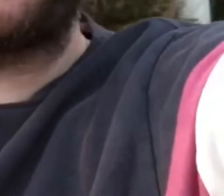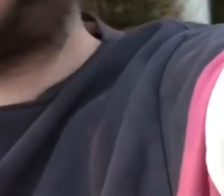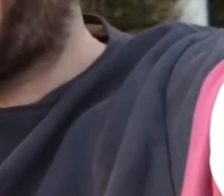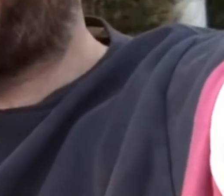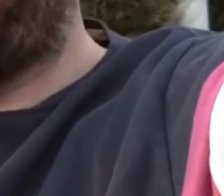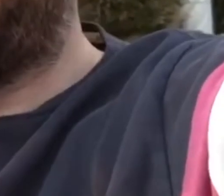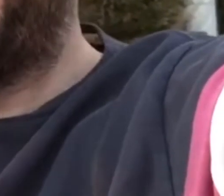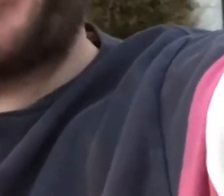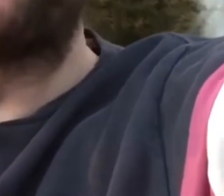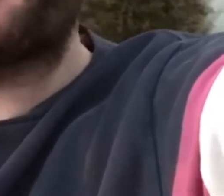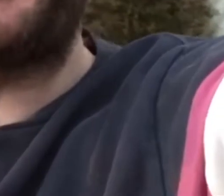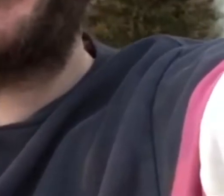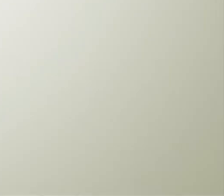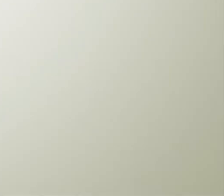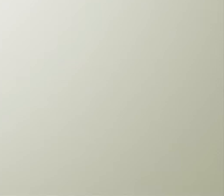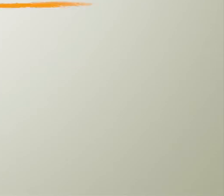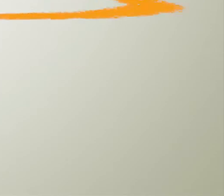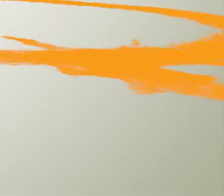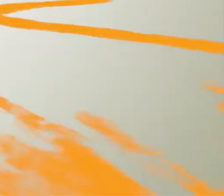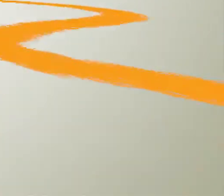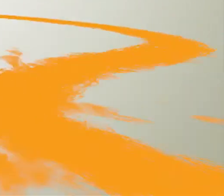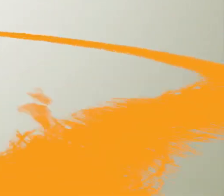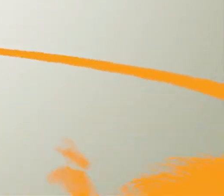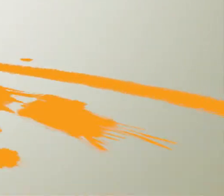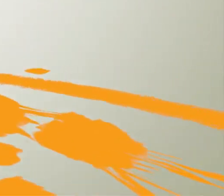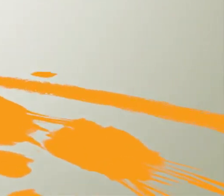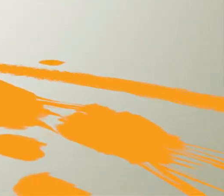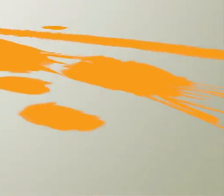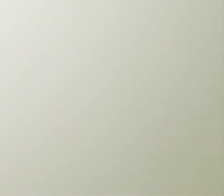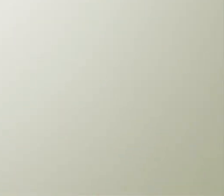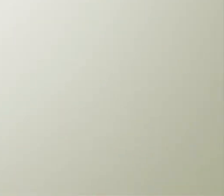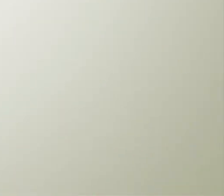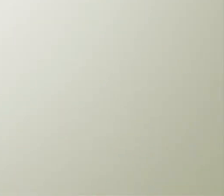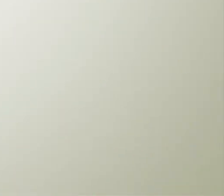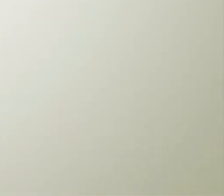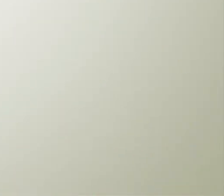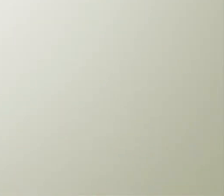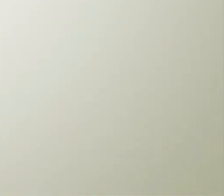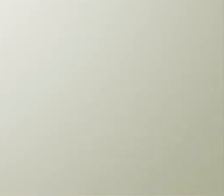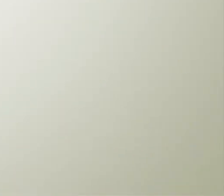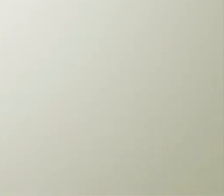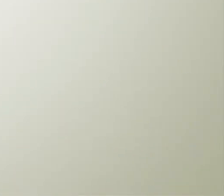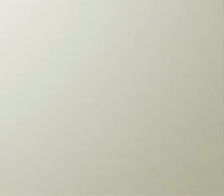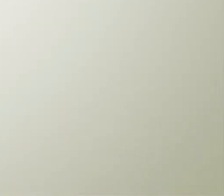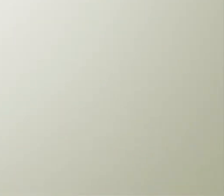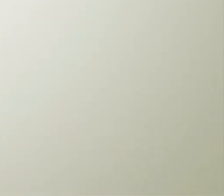This is Ella, and we are here in sunny St. Louis, Missouri, campaigning for Brits